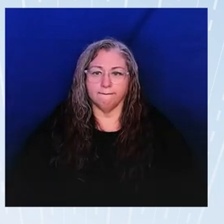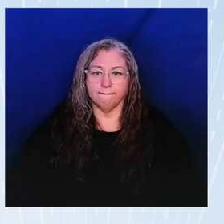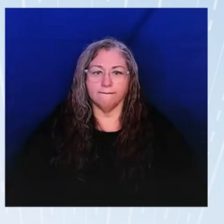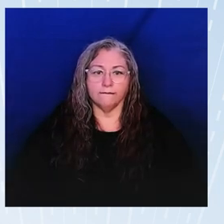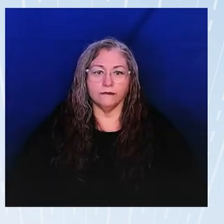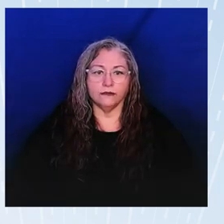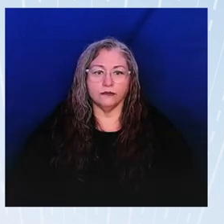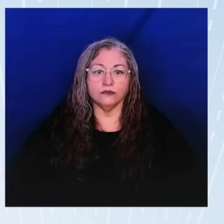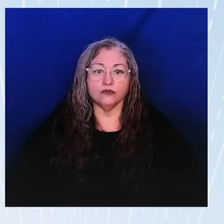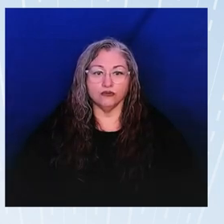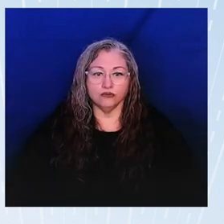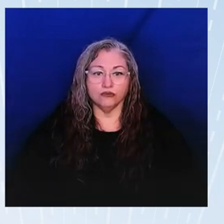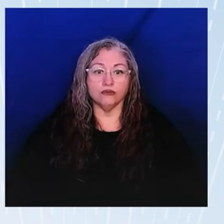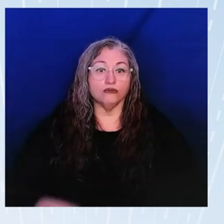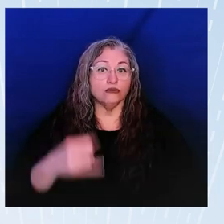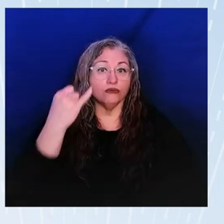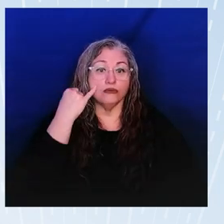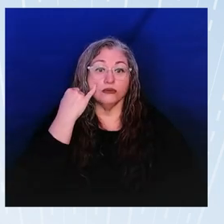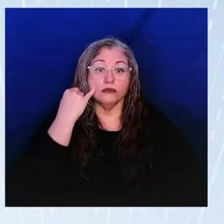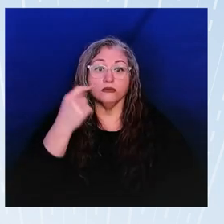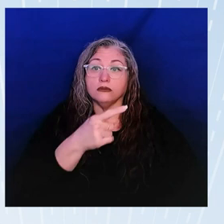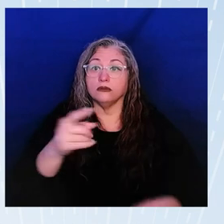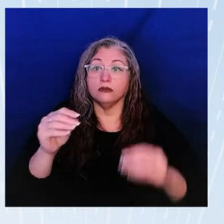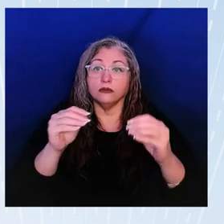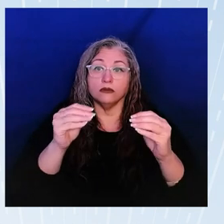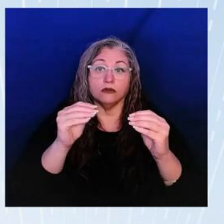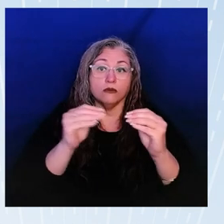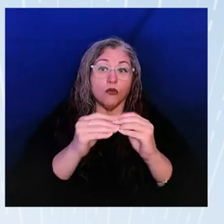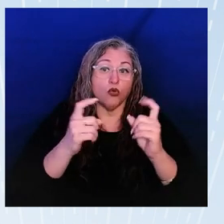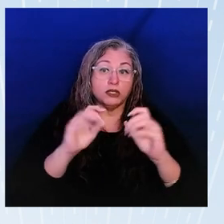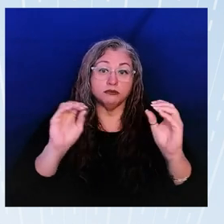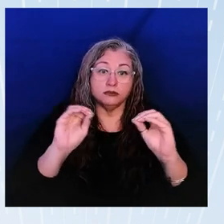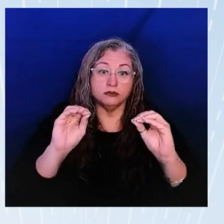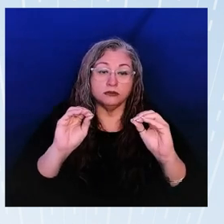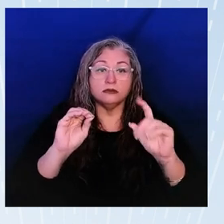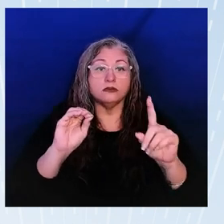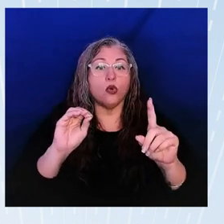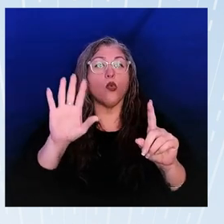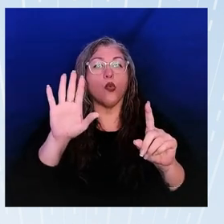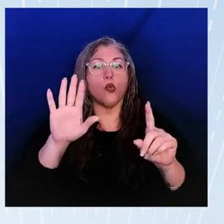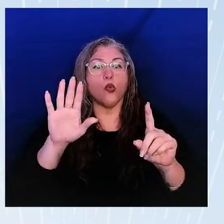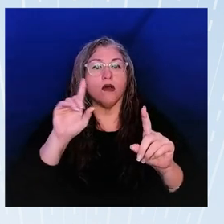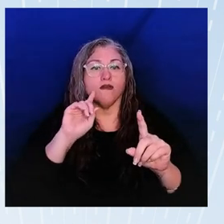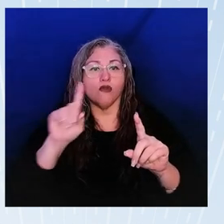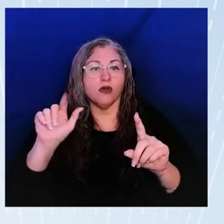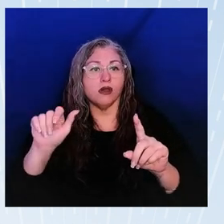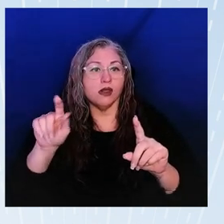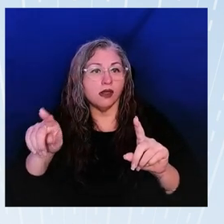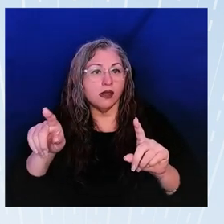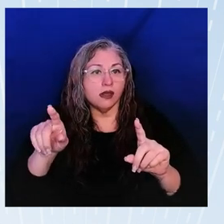All right. If there are no other questions, we are going to... On behalf of the A-team, thank you.